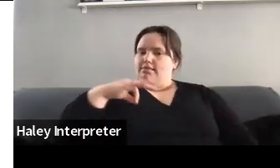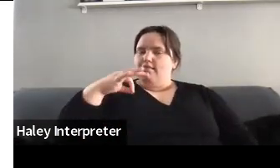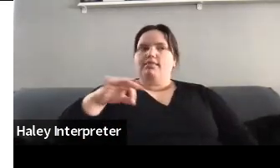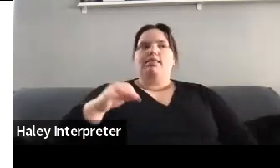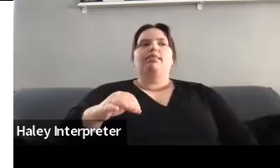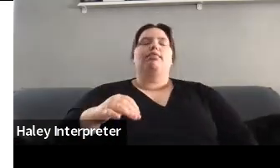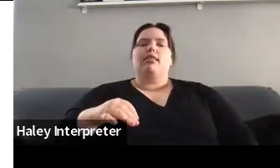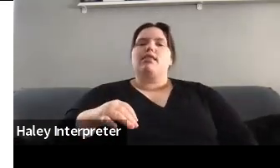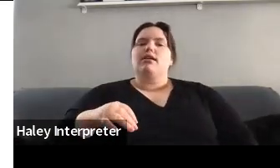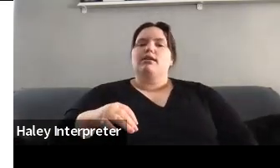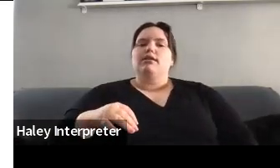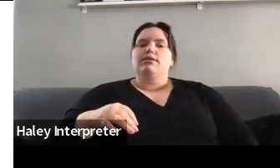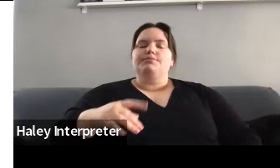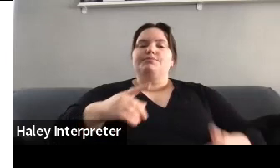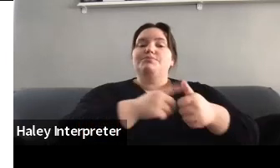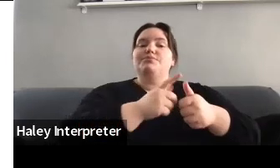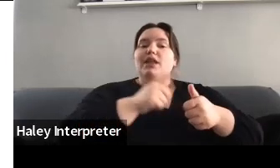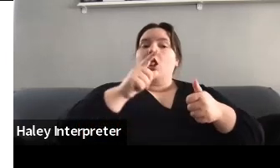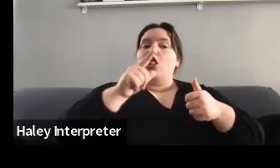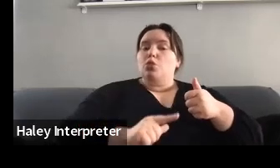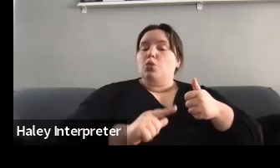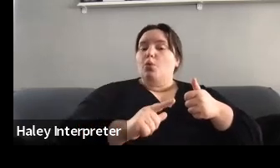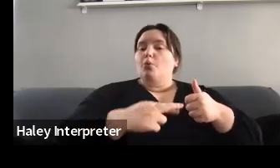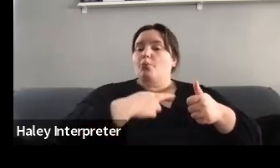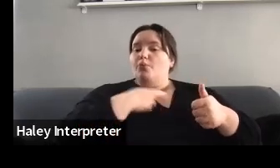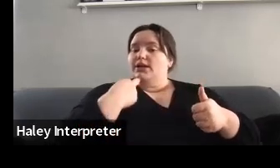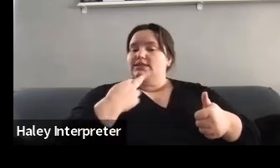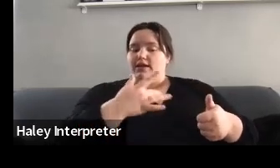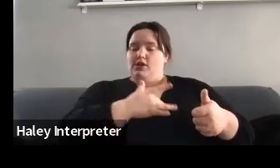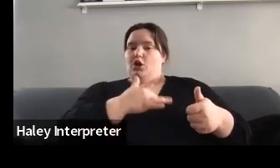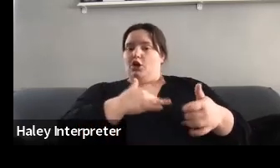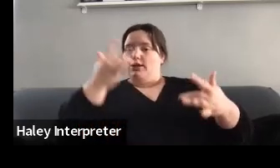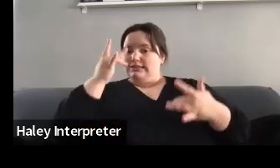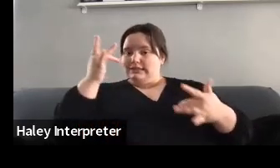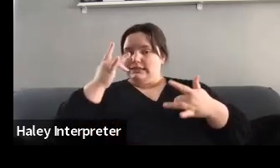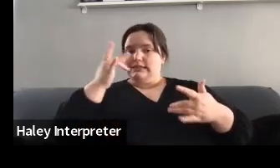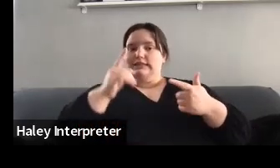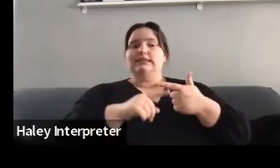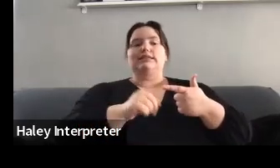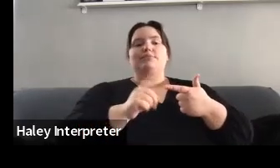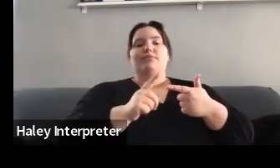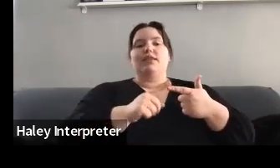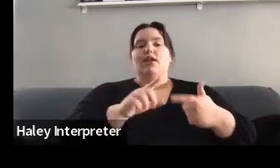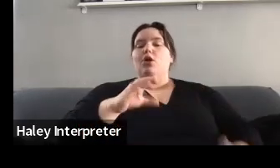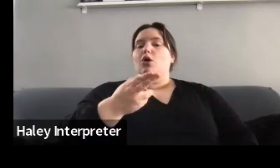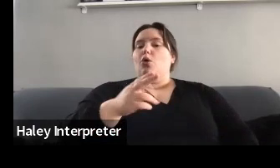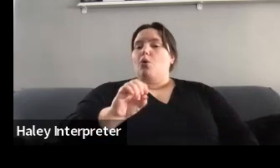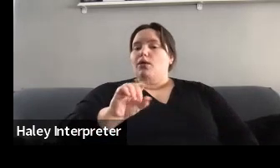ownership, there's a lower risk of cardiovascular disease, cholesterol, and blood pressure